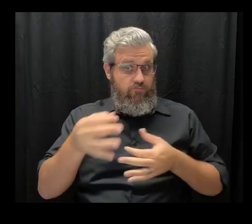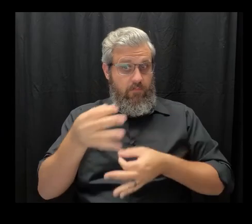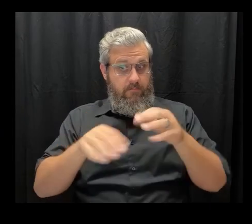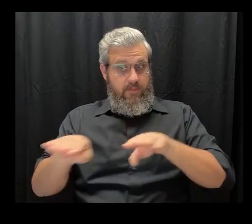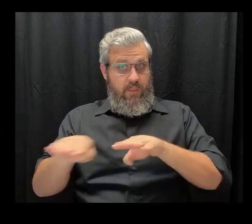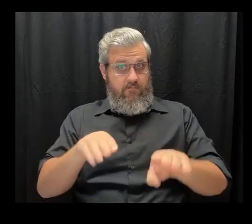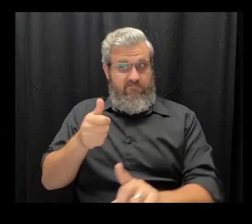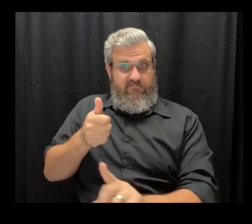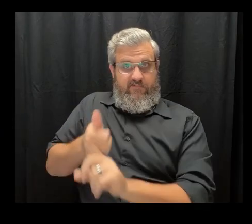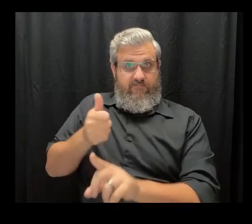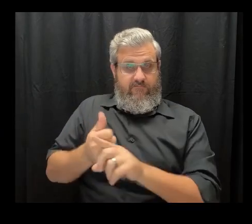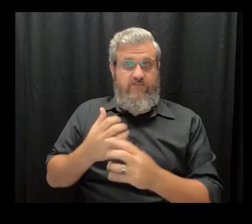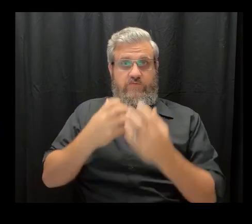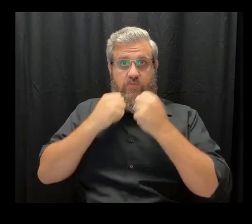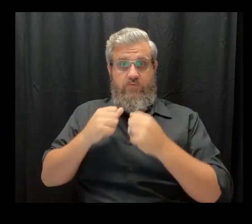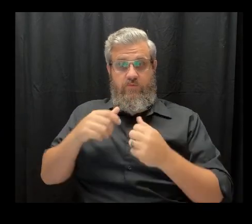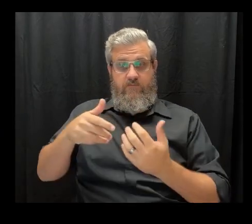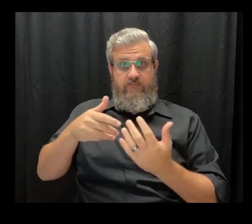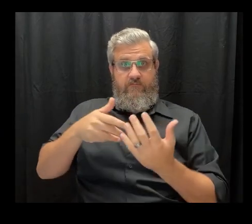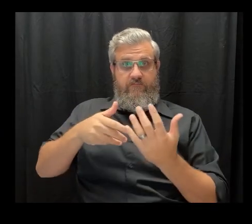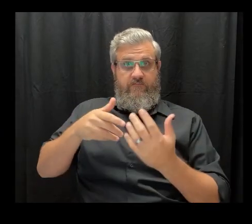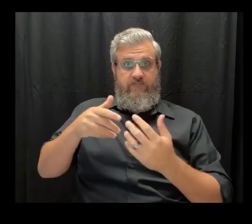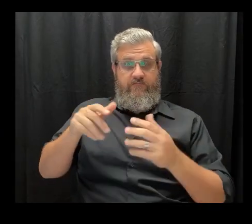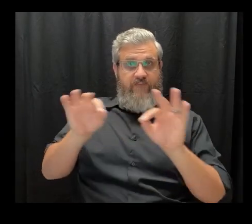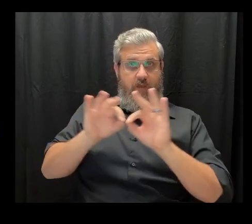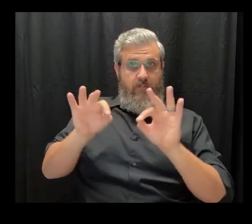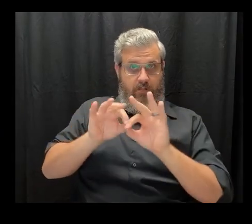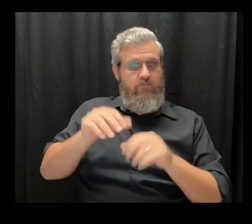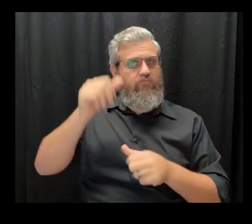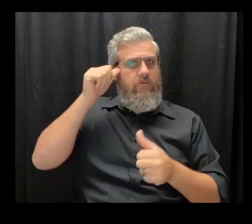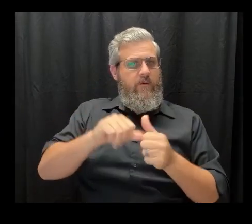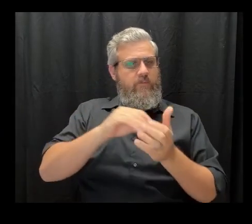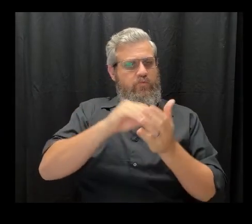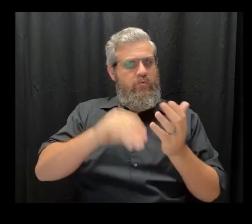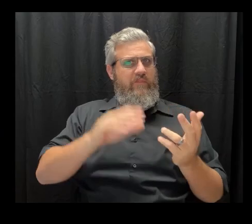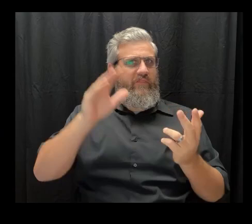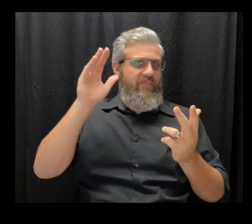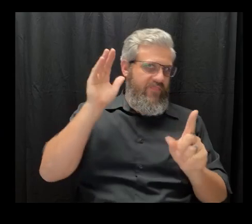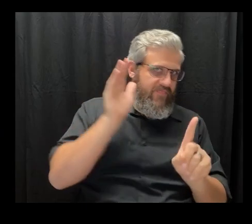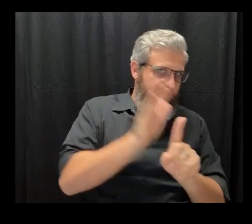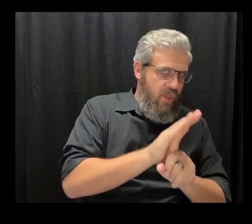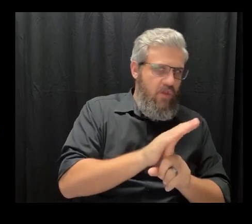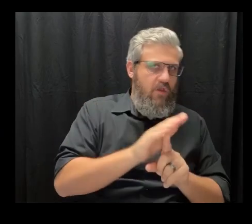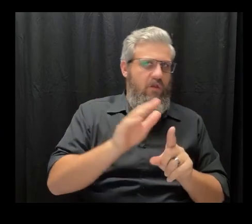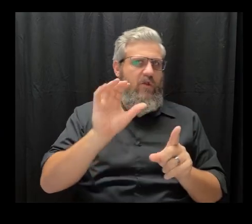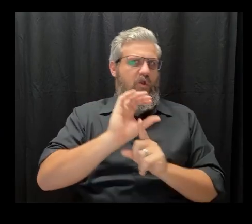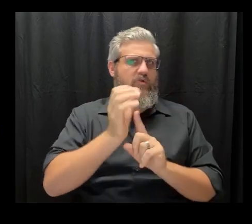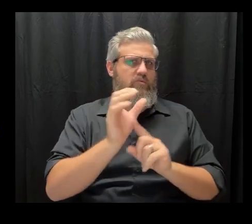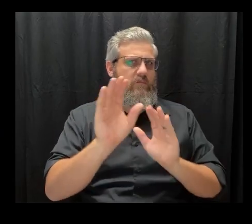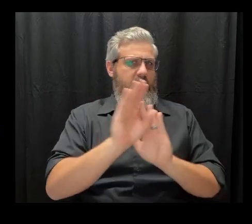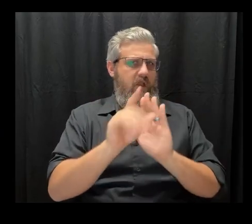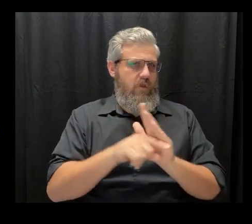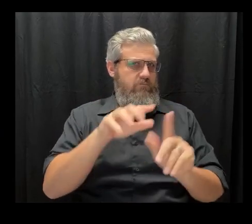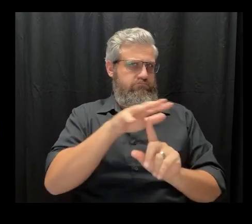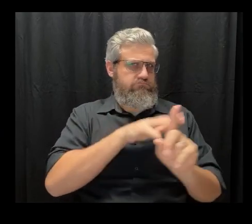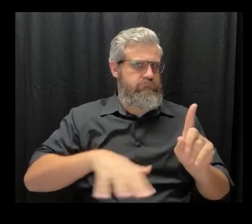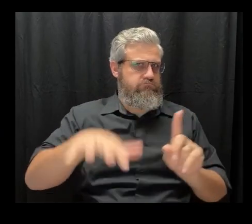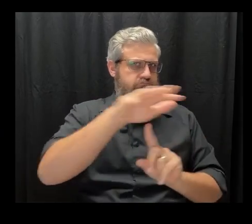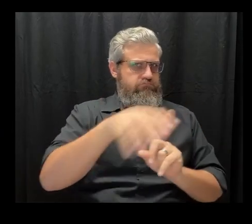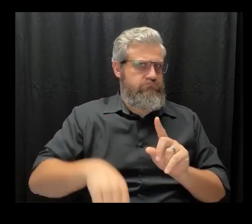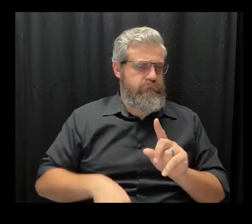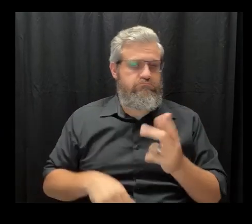student's cultural background and whether it also reflects values within their cultural context. Finally, replacement behaviors should